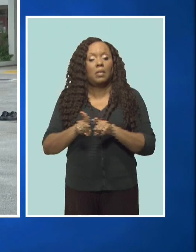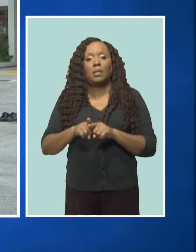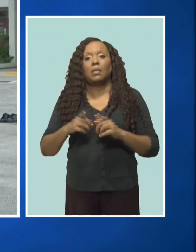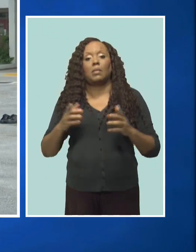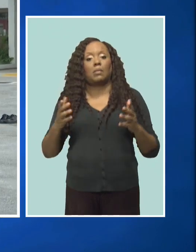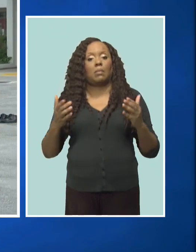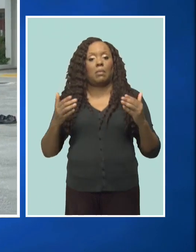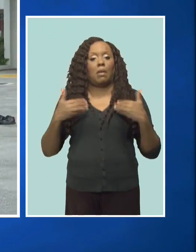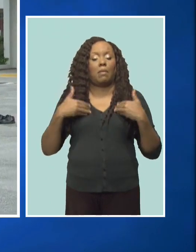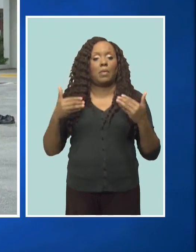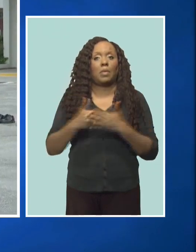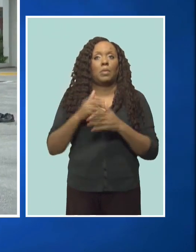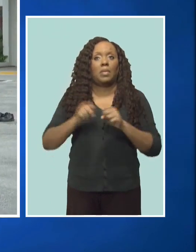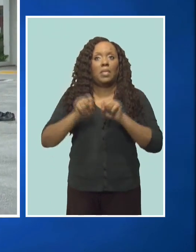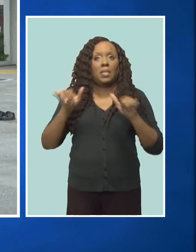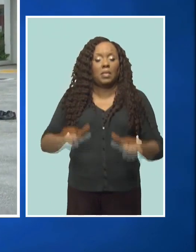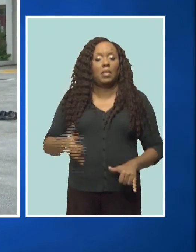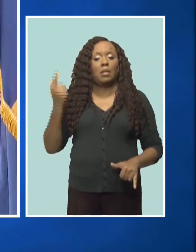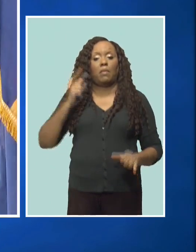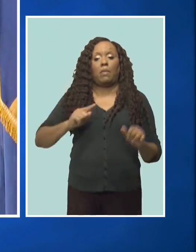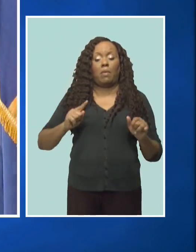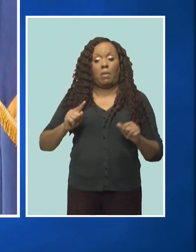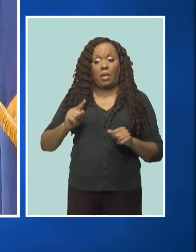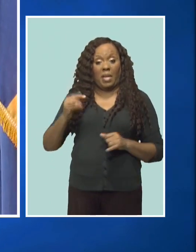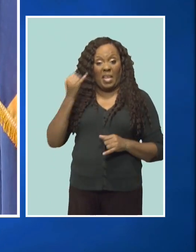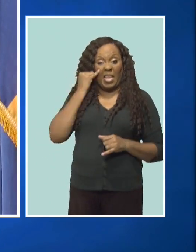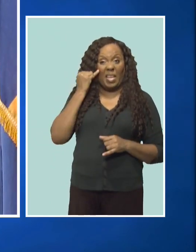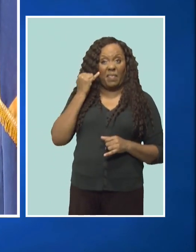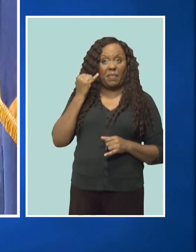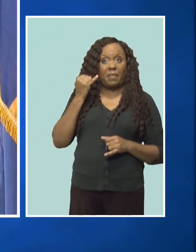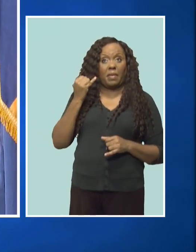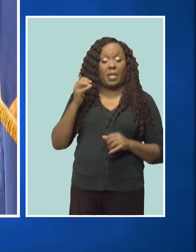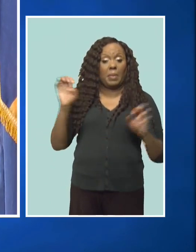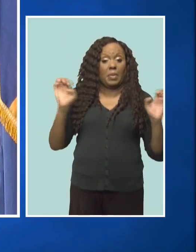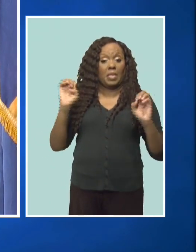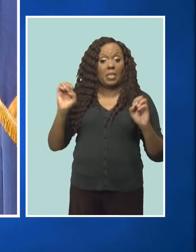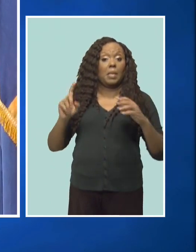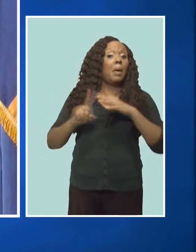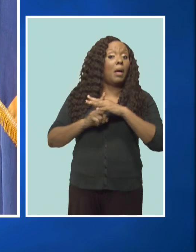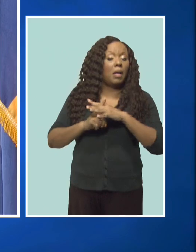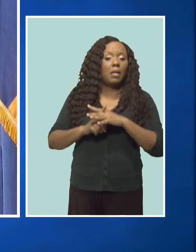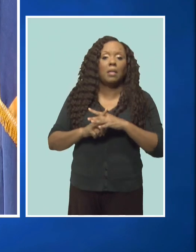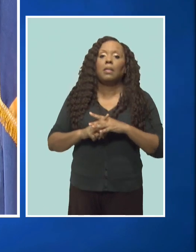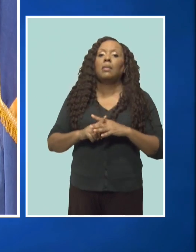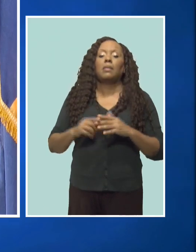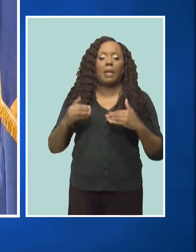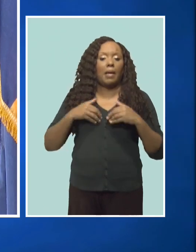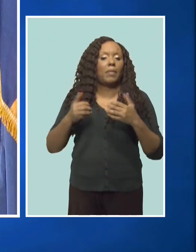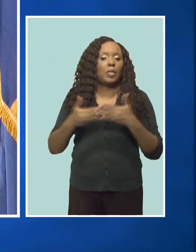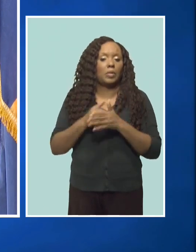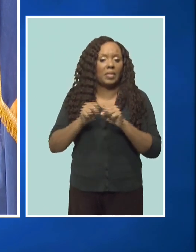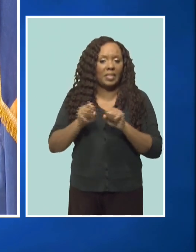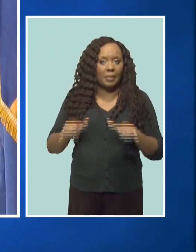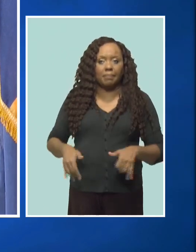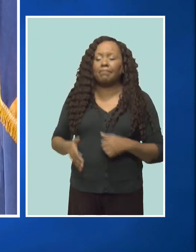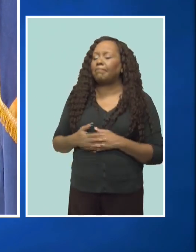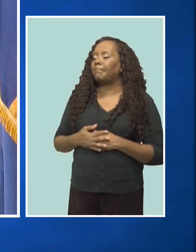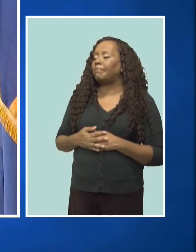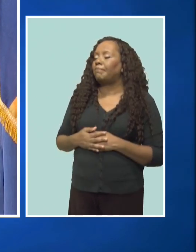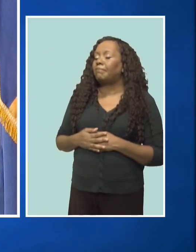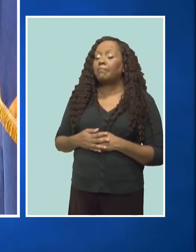report emergencies. Provision has also been made for the use of WhatsApp for reporting